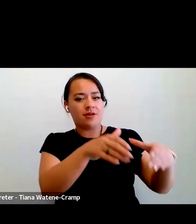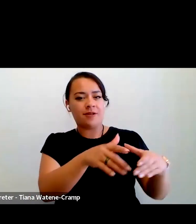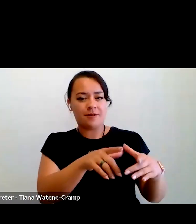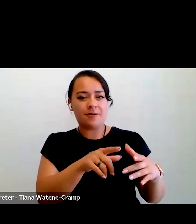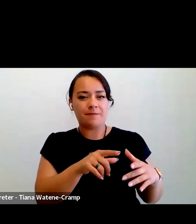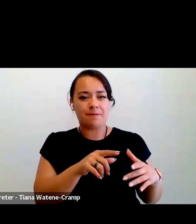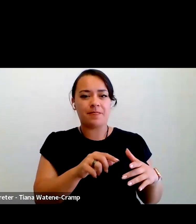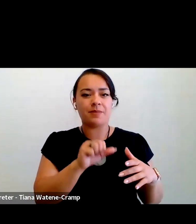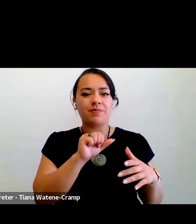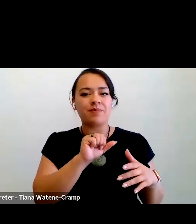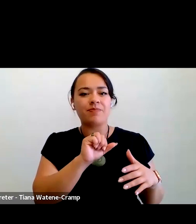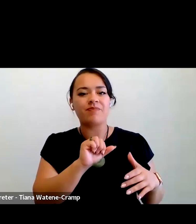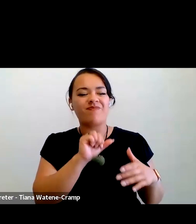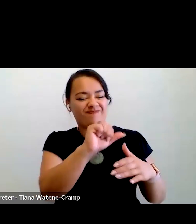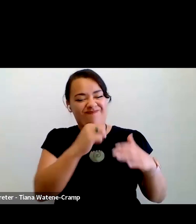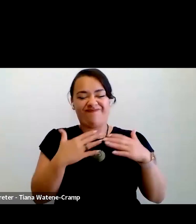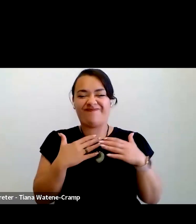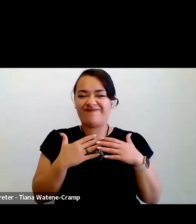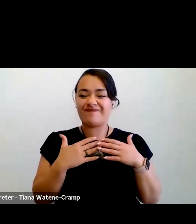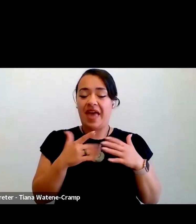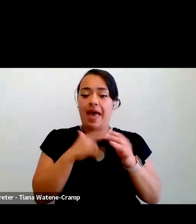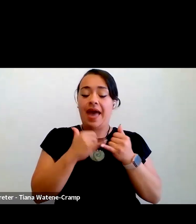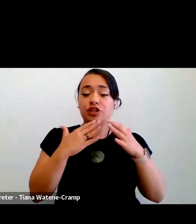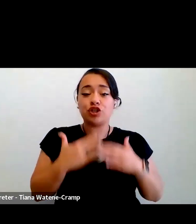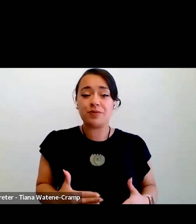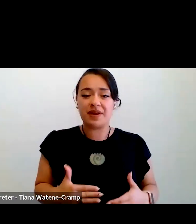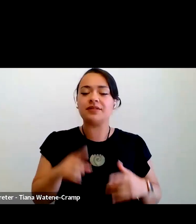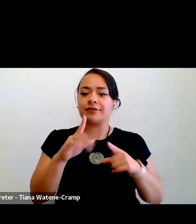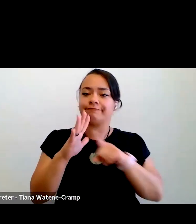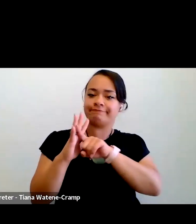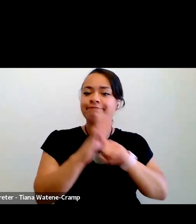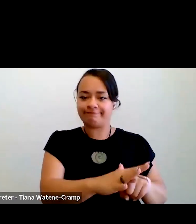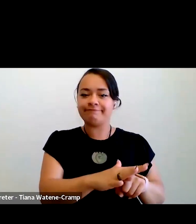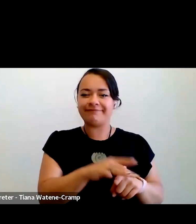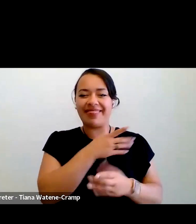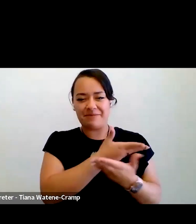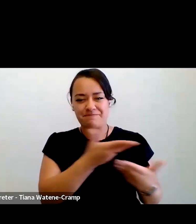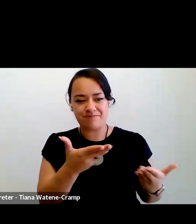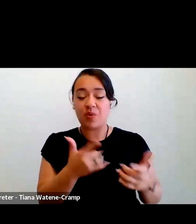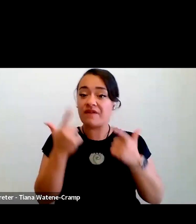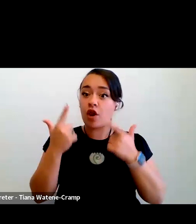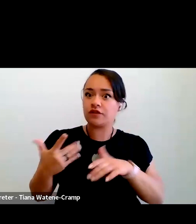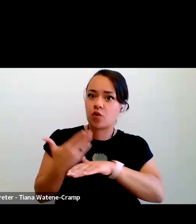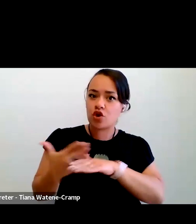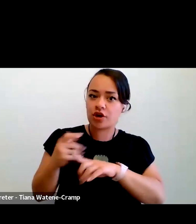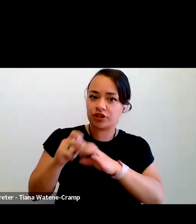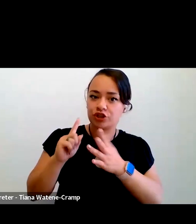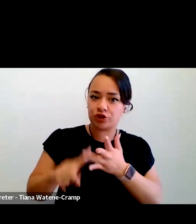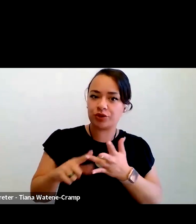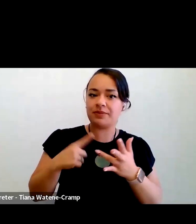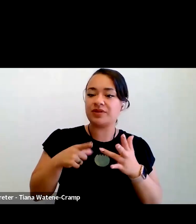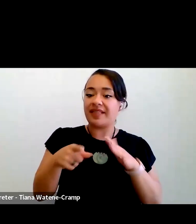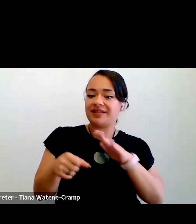of anti-Indigenous racism. And we have a lot of work to do because it's also, as I've said, the foundation on which this country has been